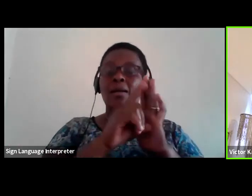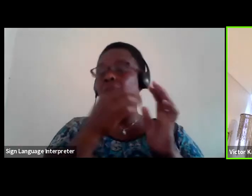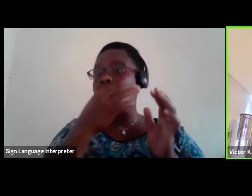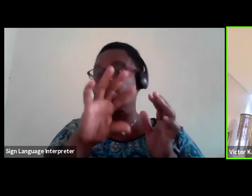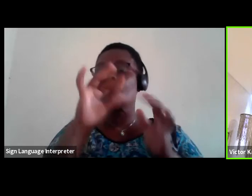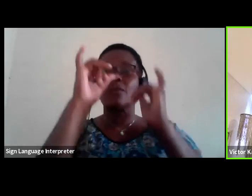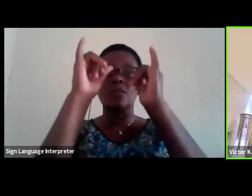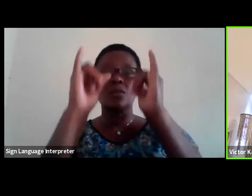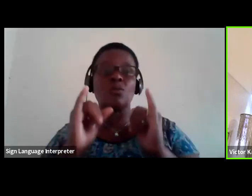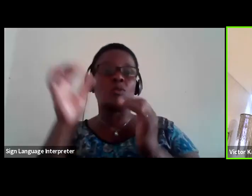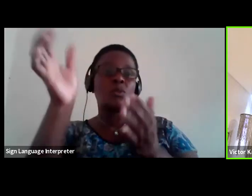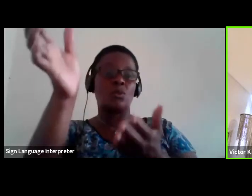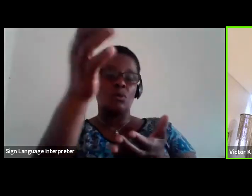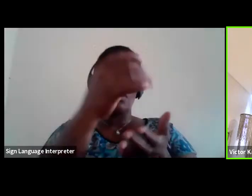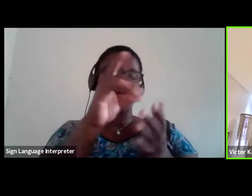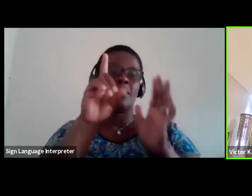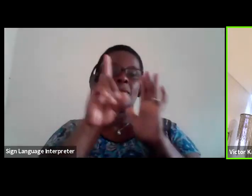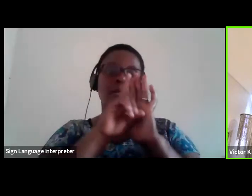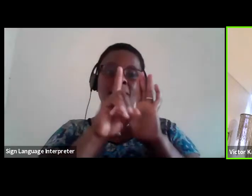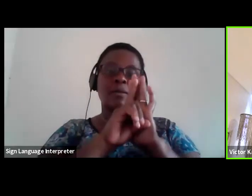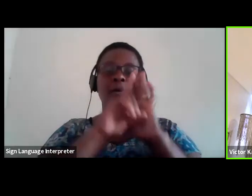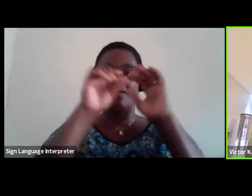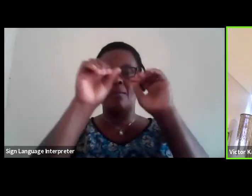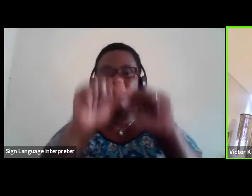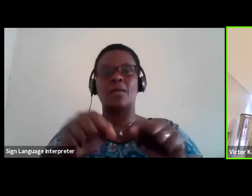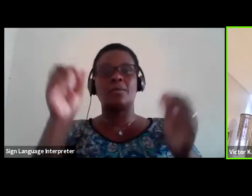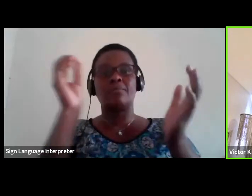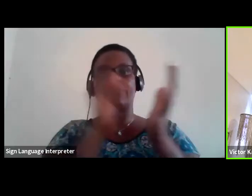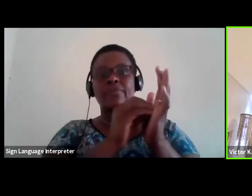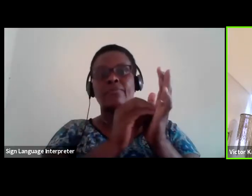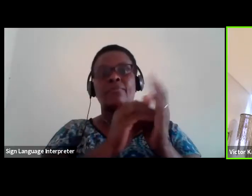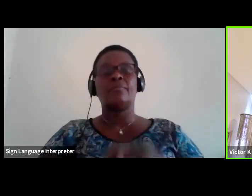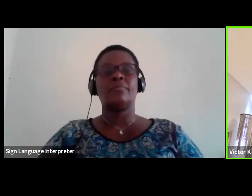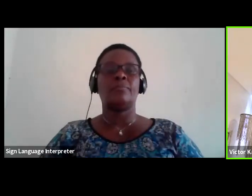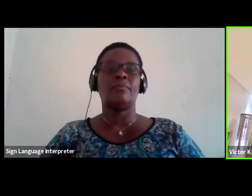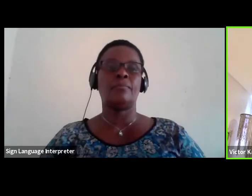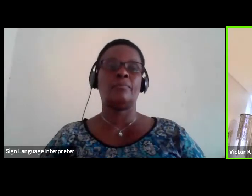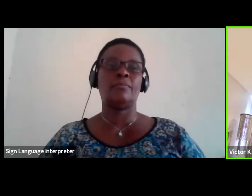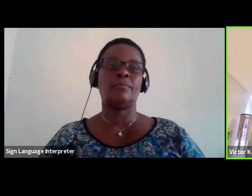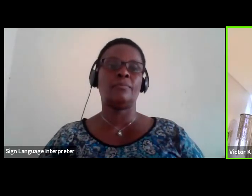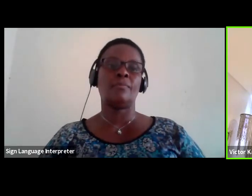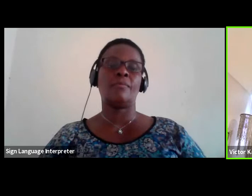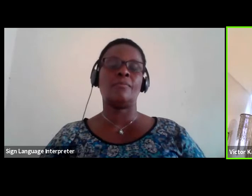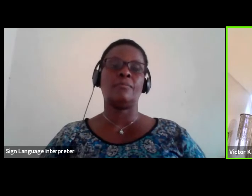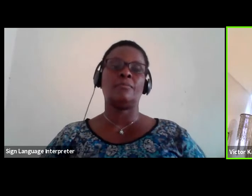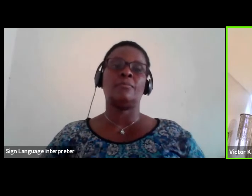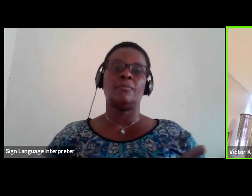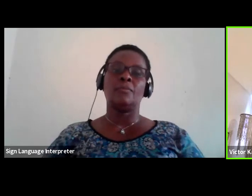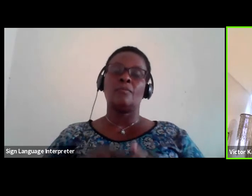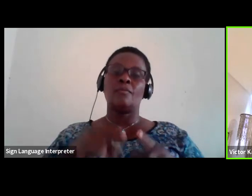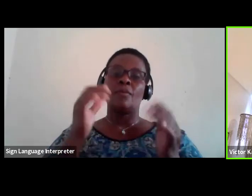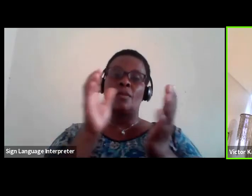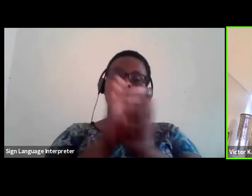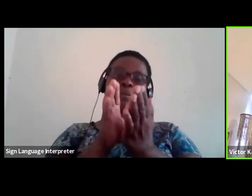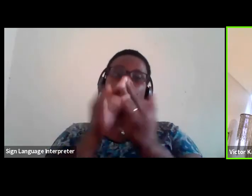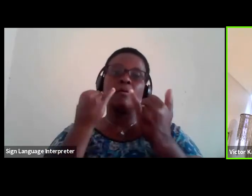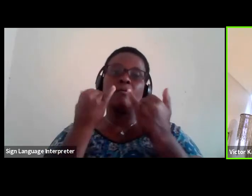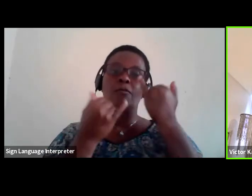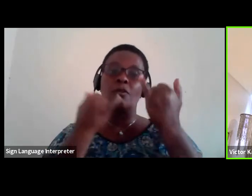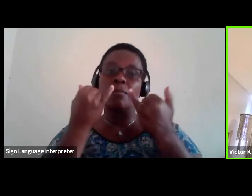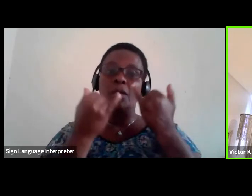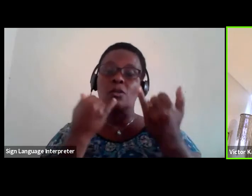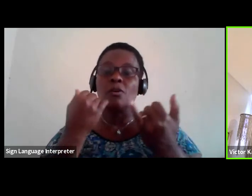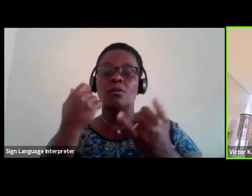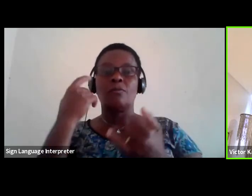is required to A, keep the information collected for a specific period, or